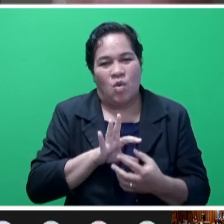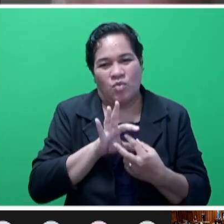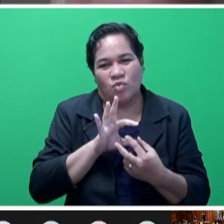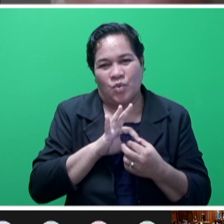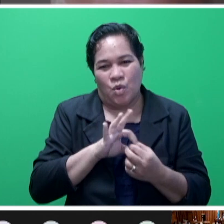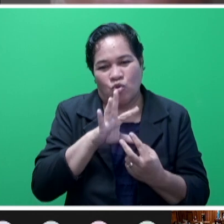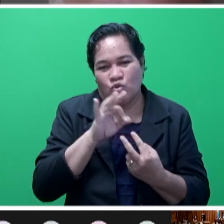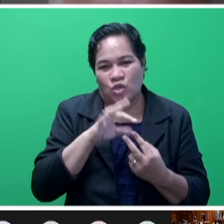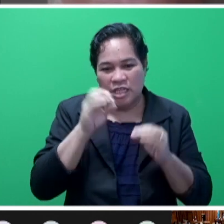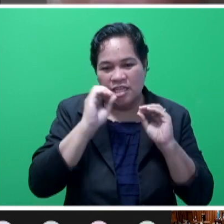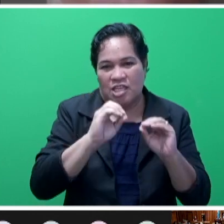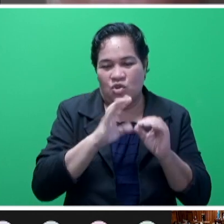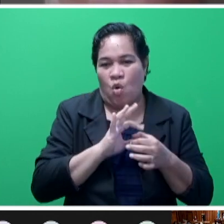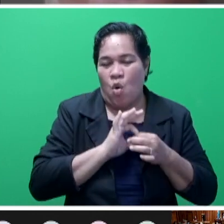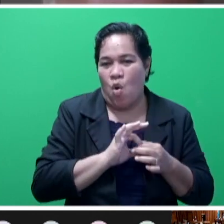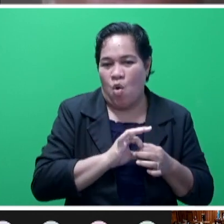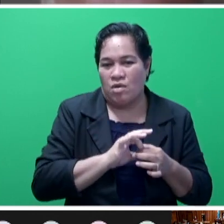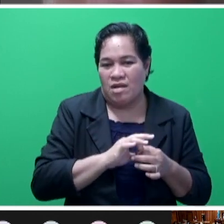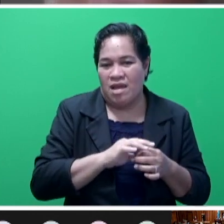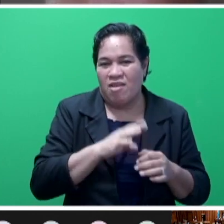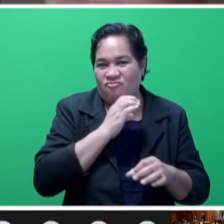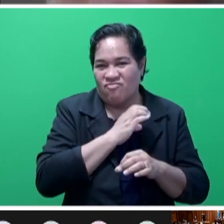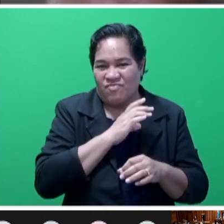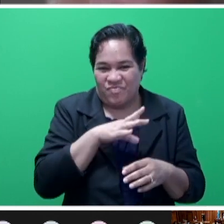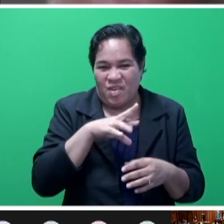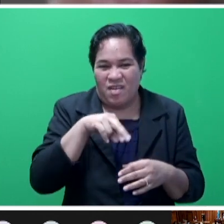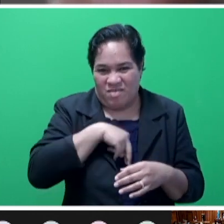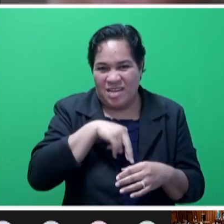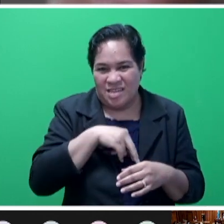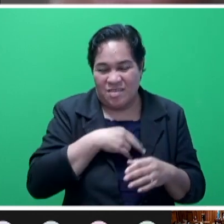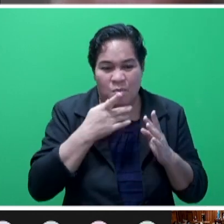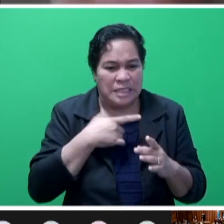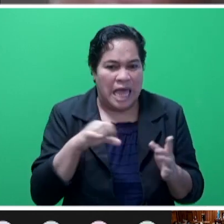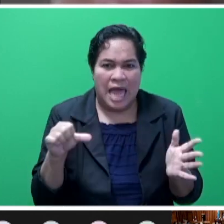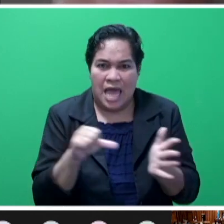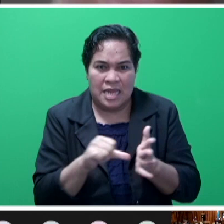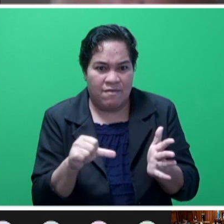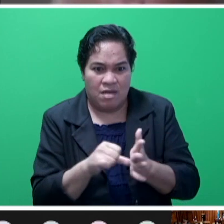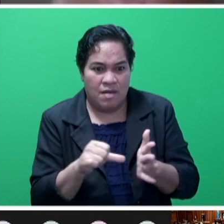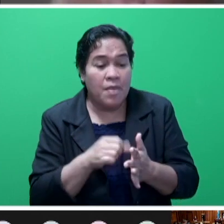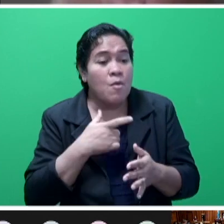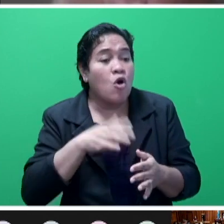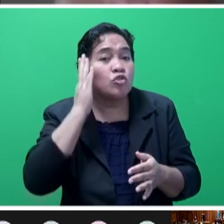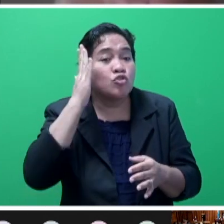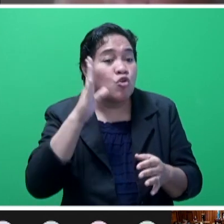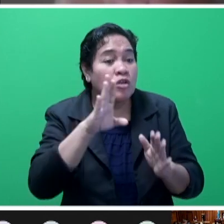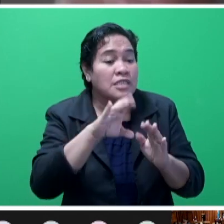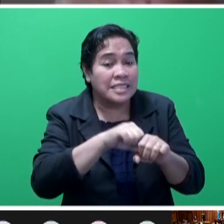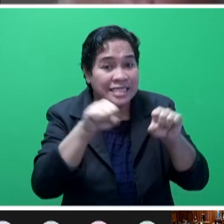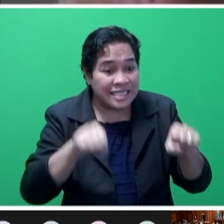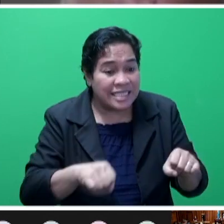to teach their own faith values, which is proving to be very difficult given the fact that in the school system we have a curriculum